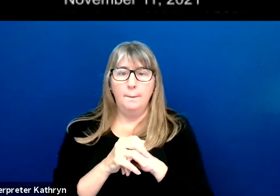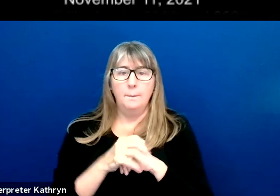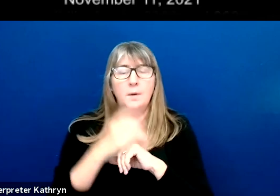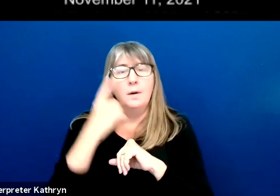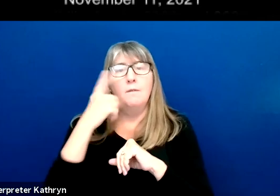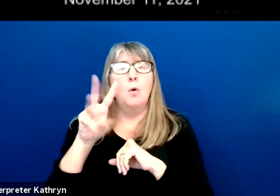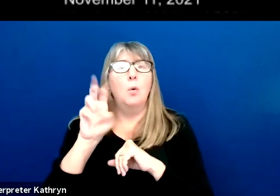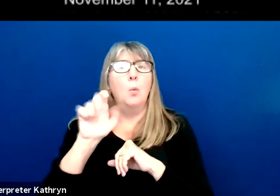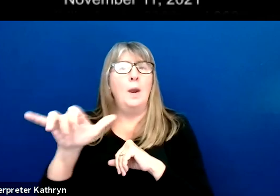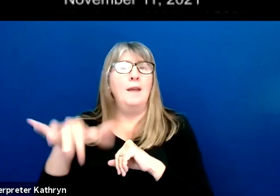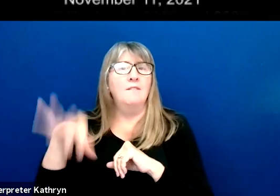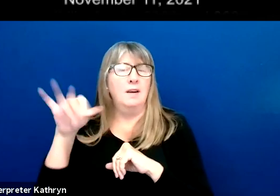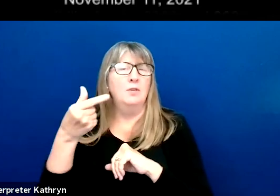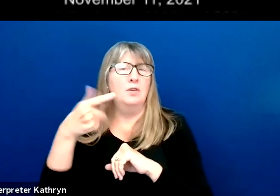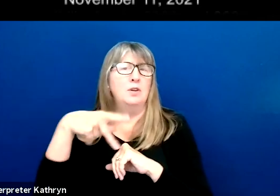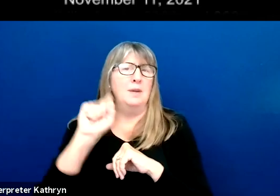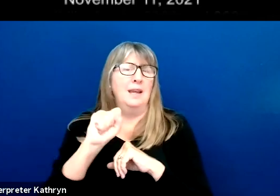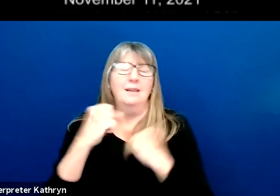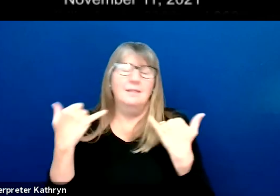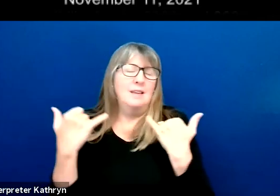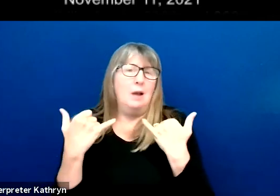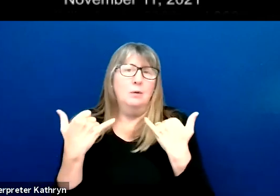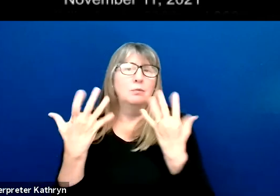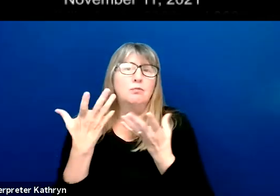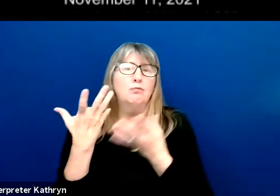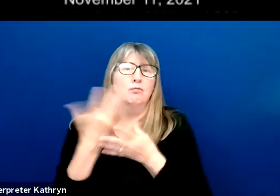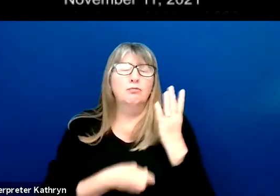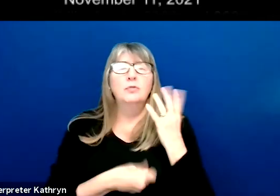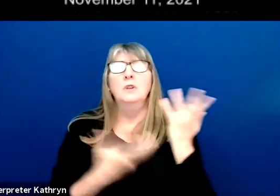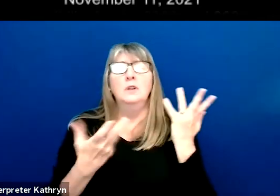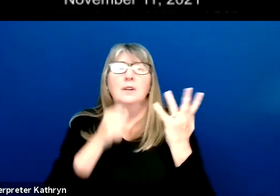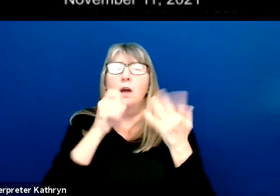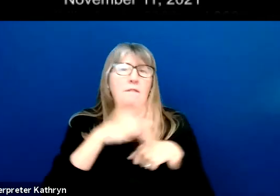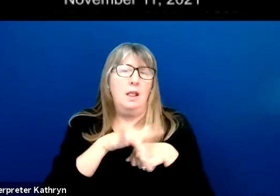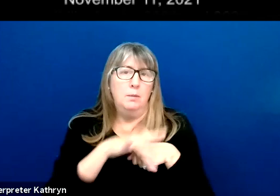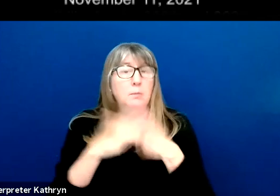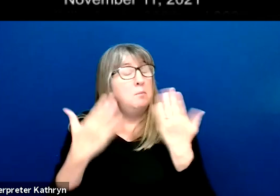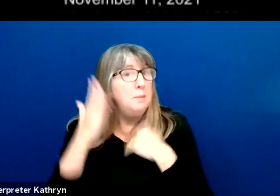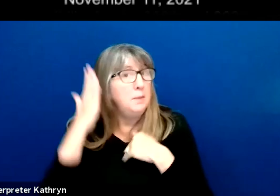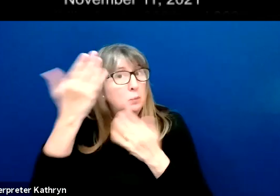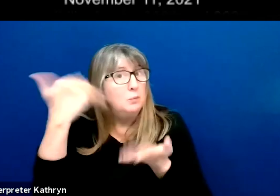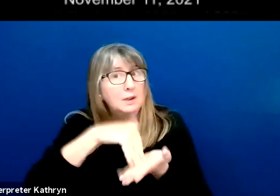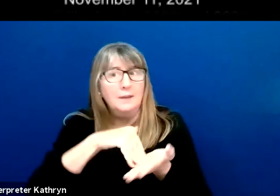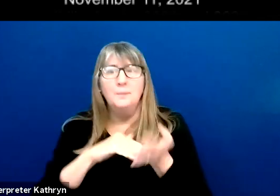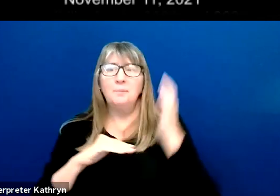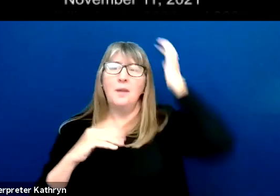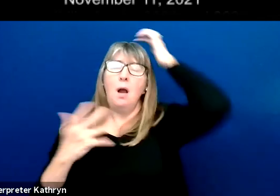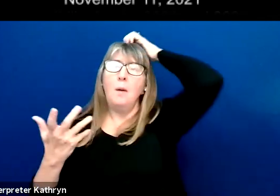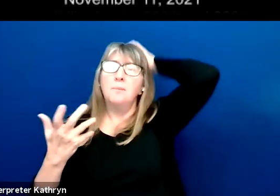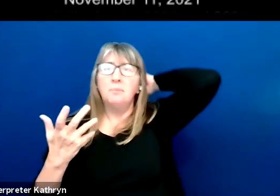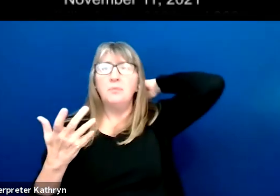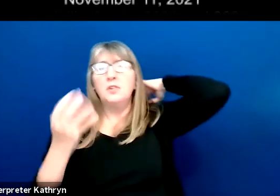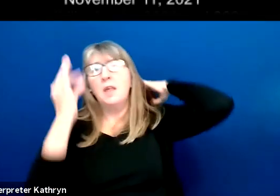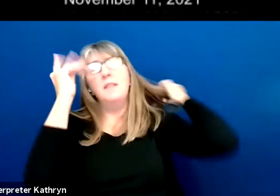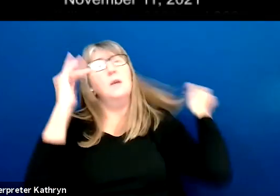wayfinding. It was a GPS app. It's no longer available, but maybe again someday. Just thinking about